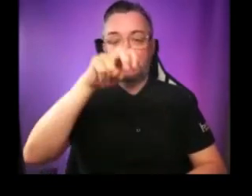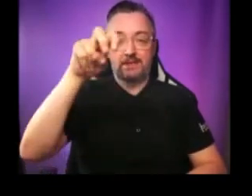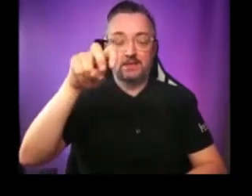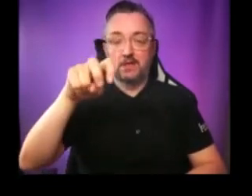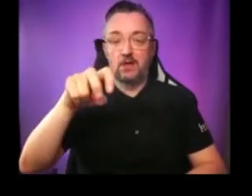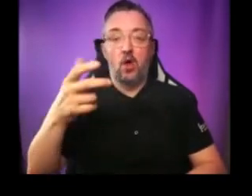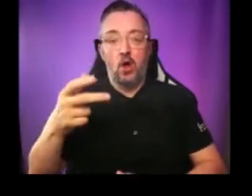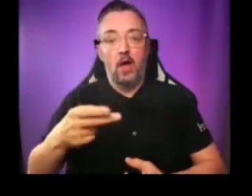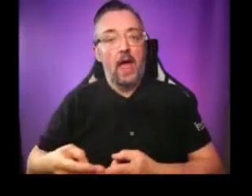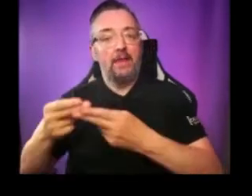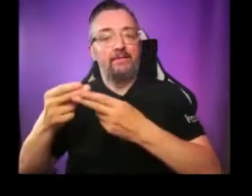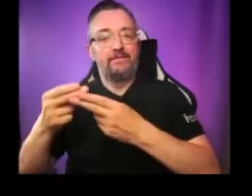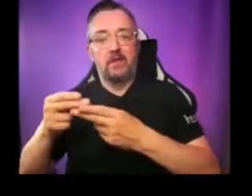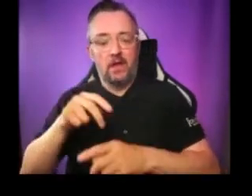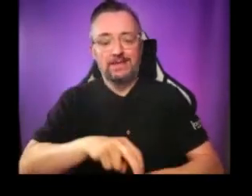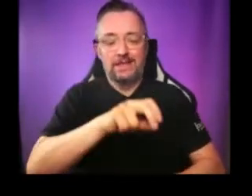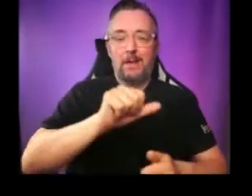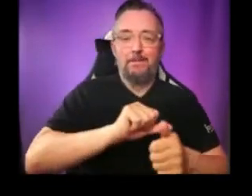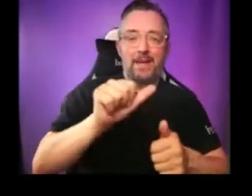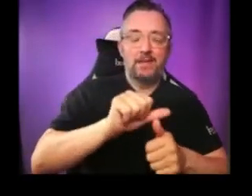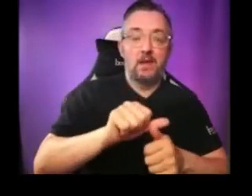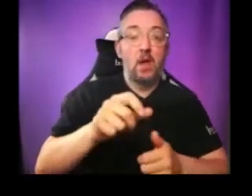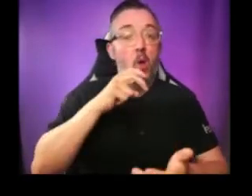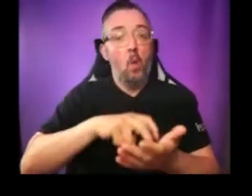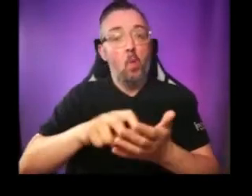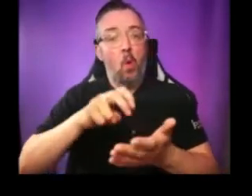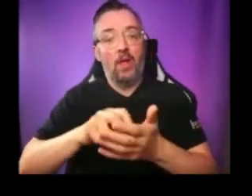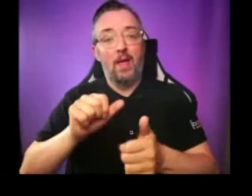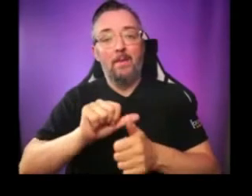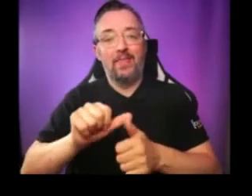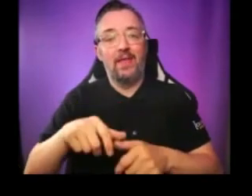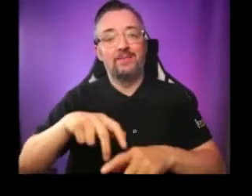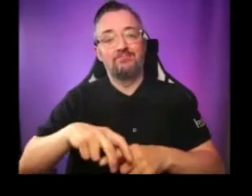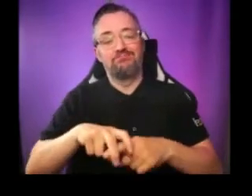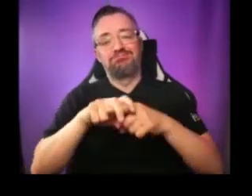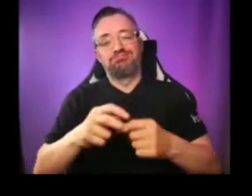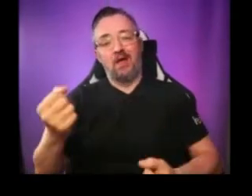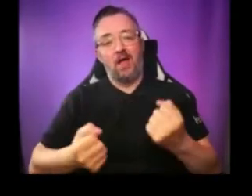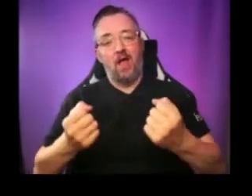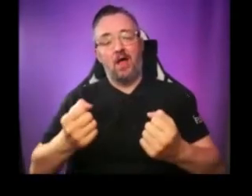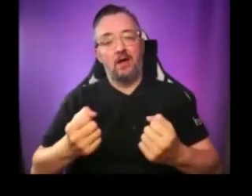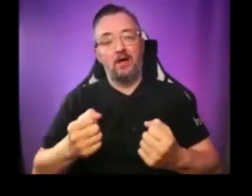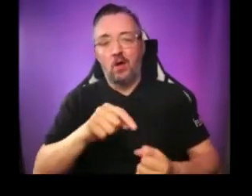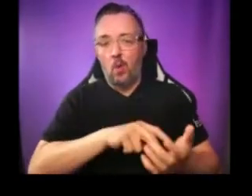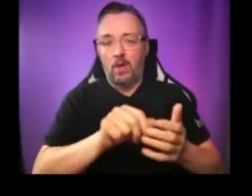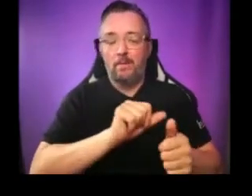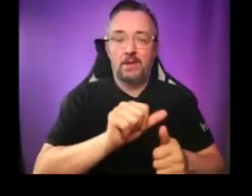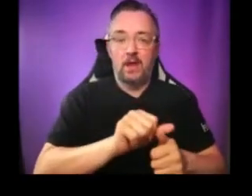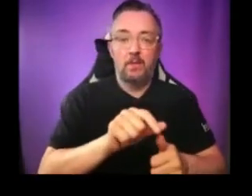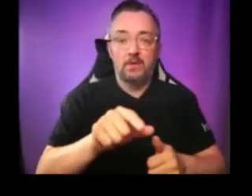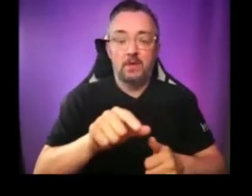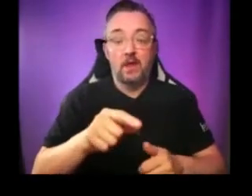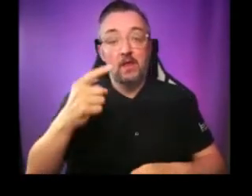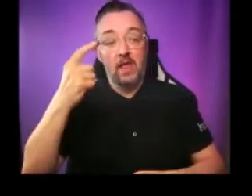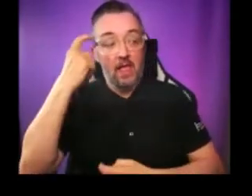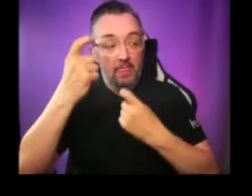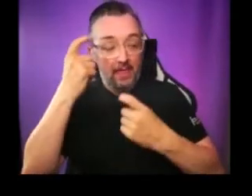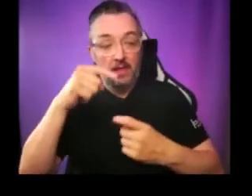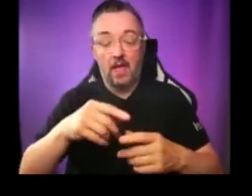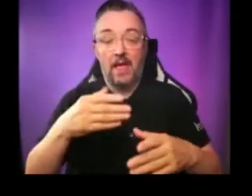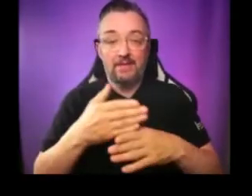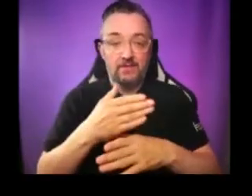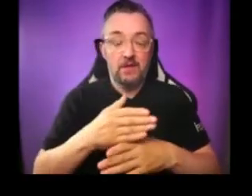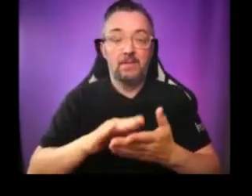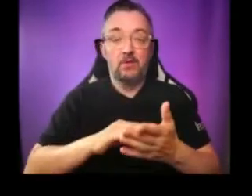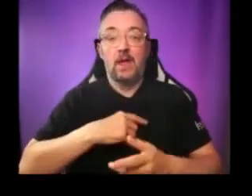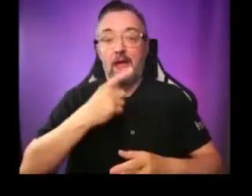health and well-being, or how good walking is for us instead of being in the car. This limited way of thinking about our activity can set us up to